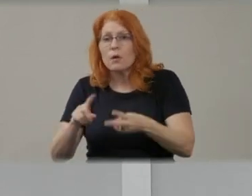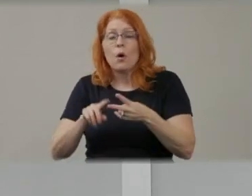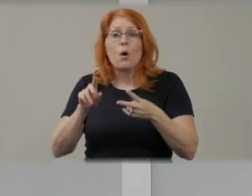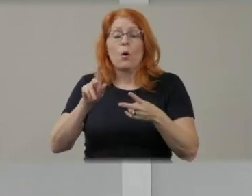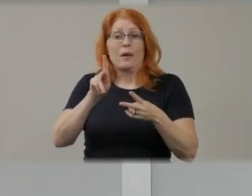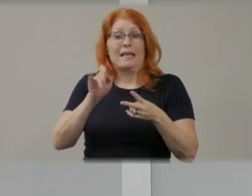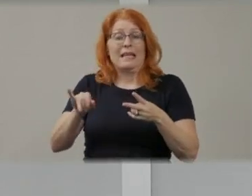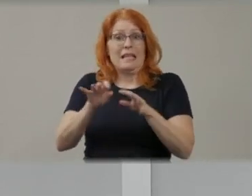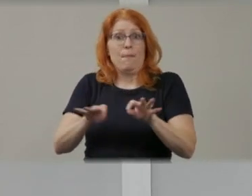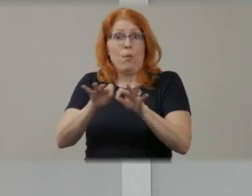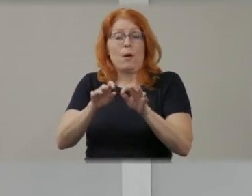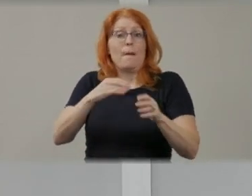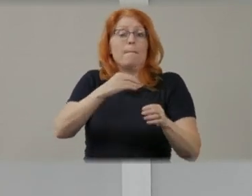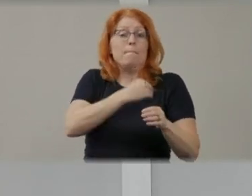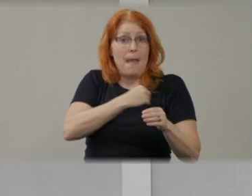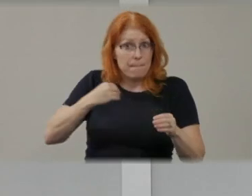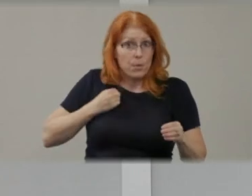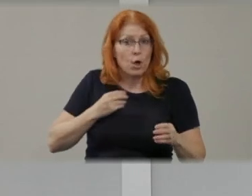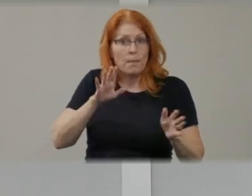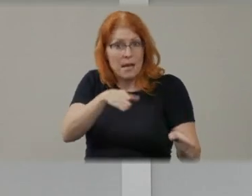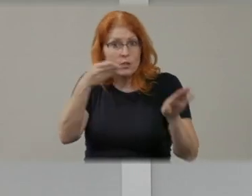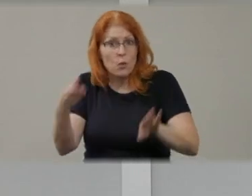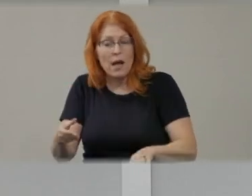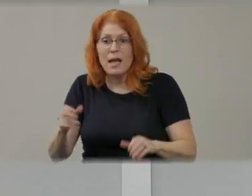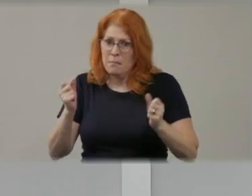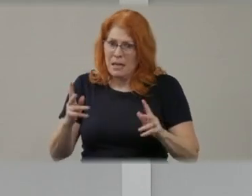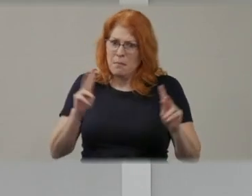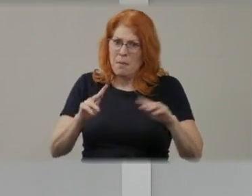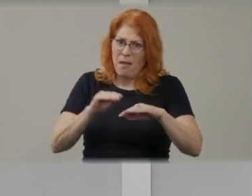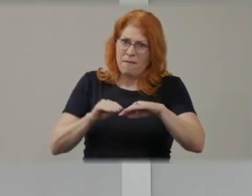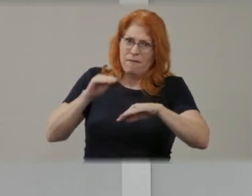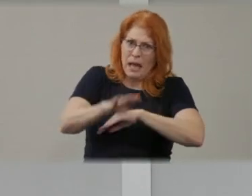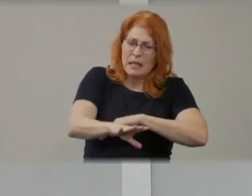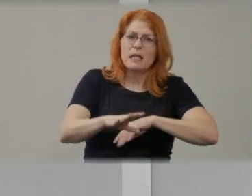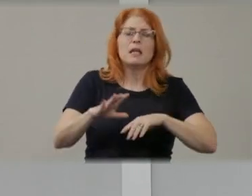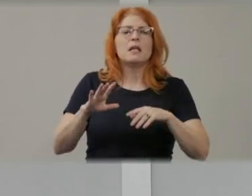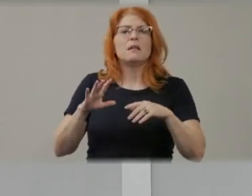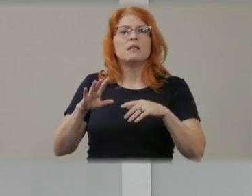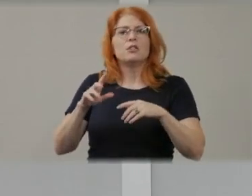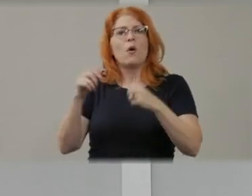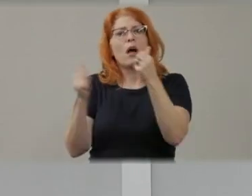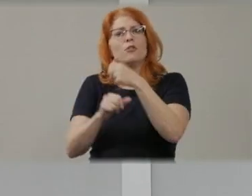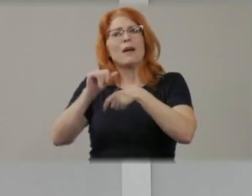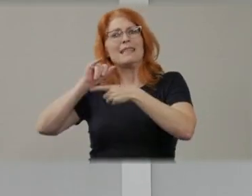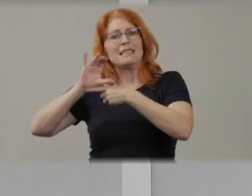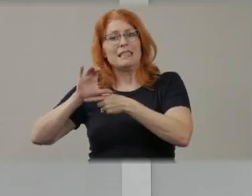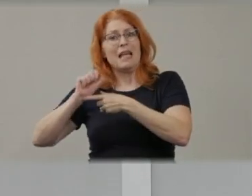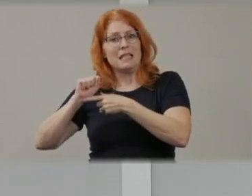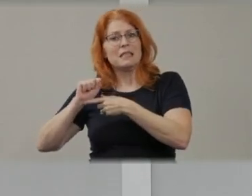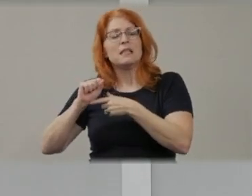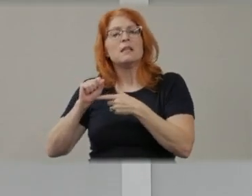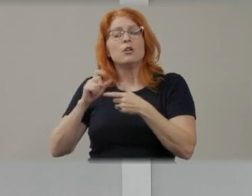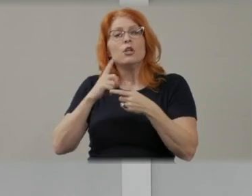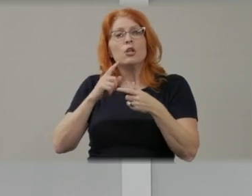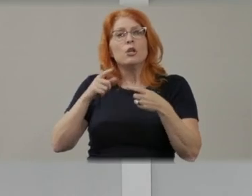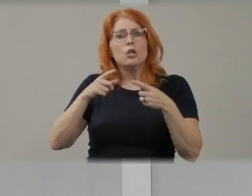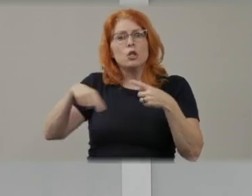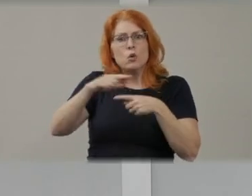member passes away, and there's a lot of people that are affected by that. And under incident command, you would sort of rally together.